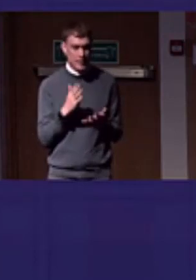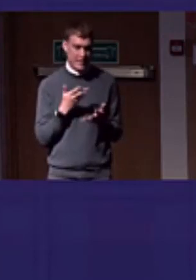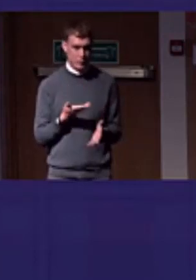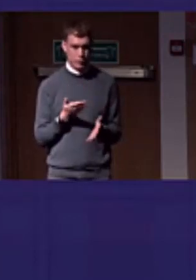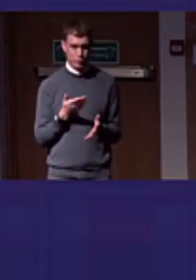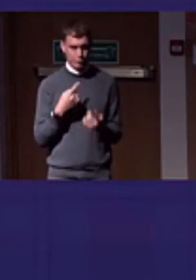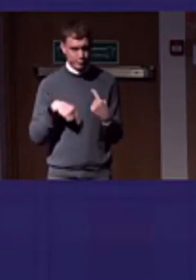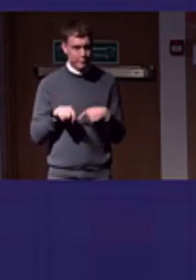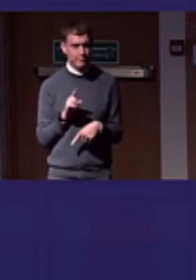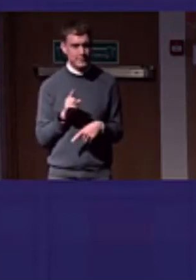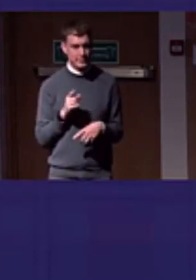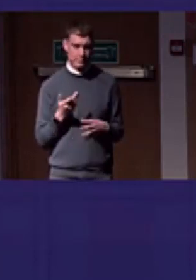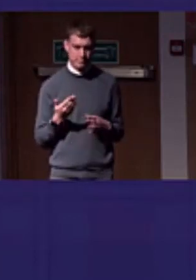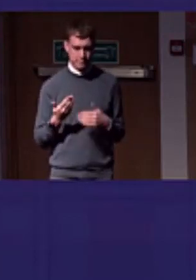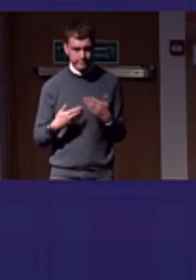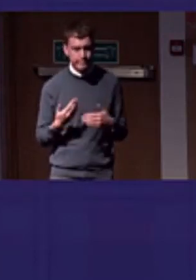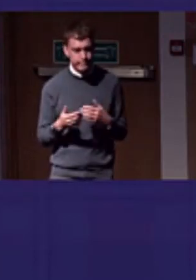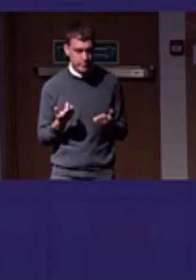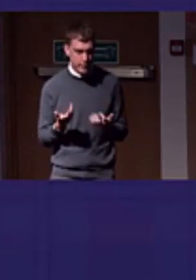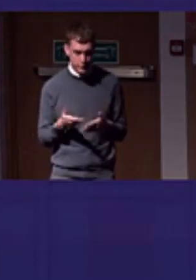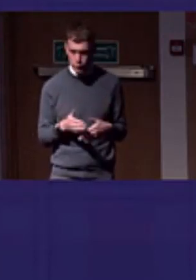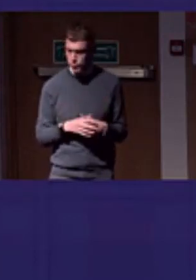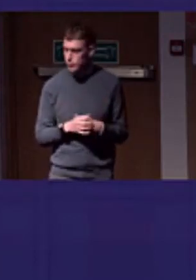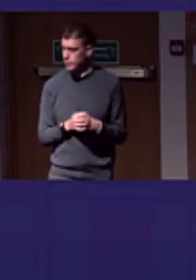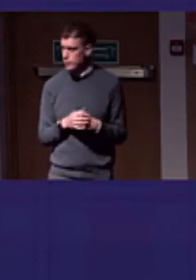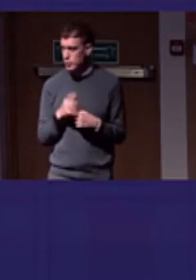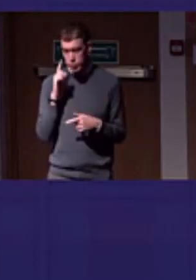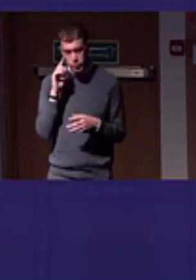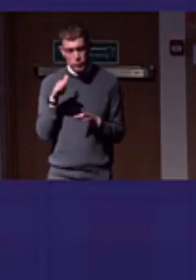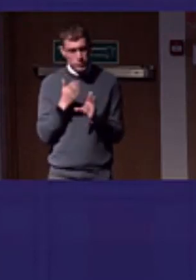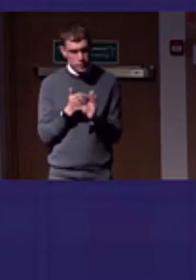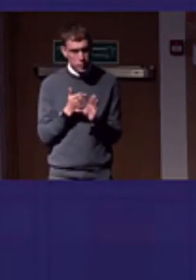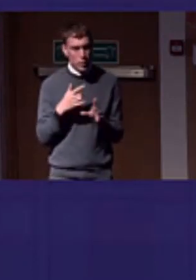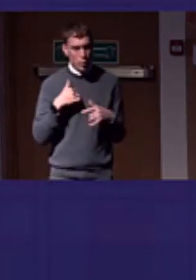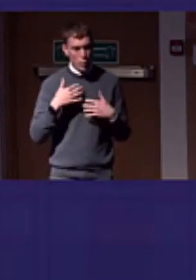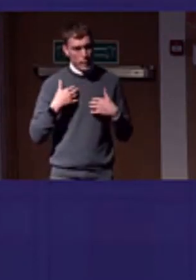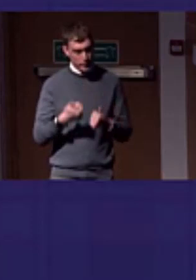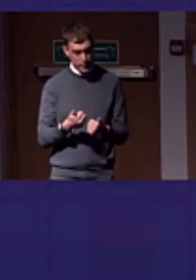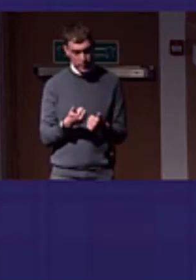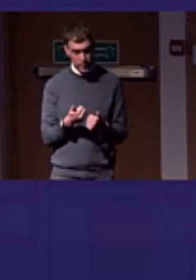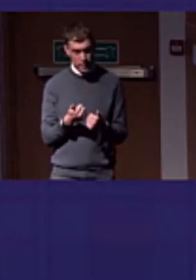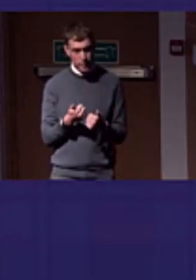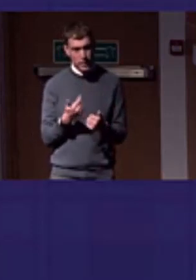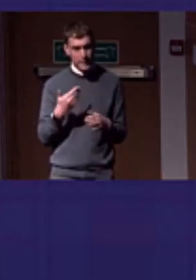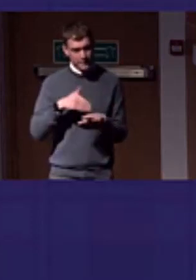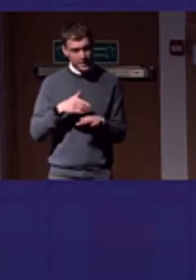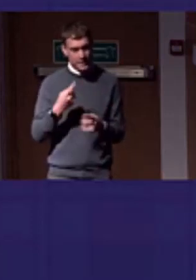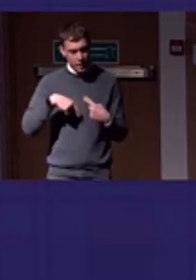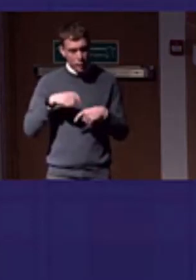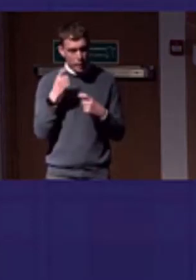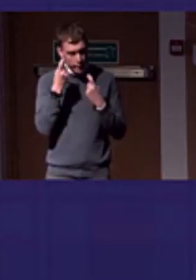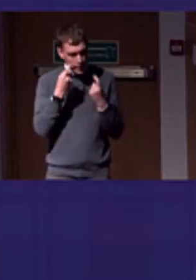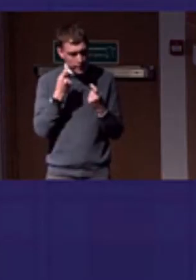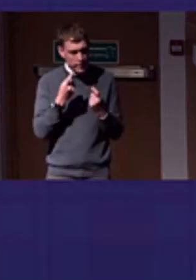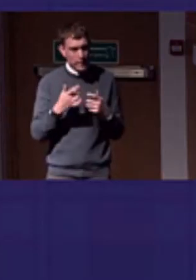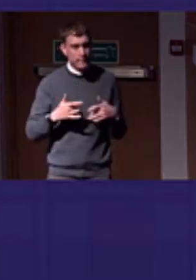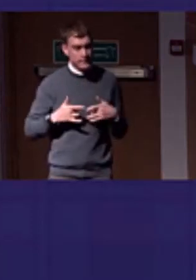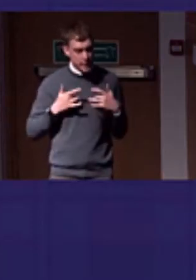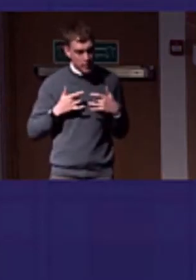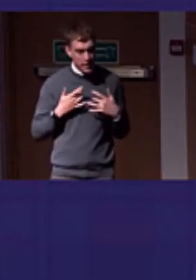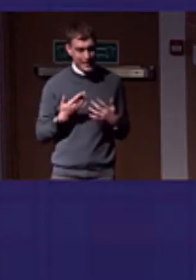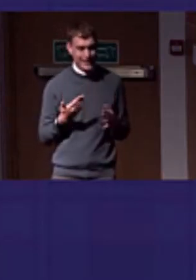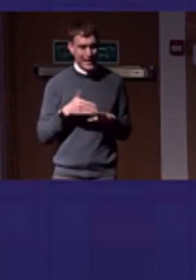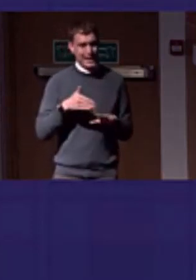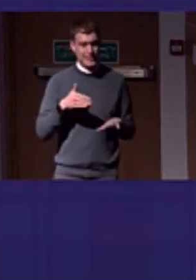with this. So here's mental health. Our emotional, psychological, and social well-being. It affects how we think, feel, and